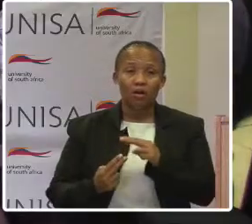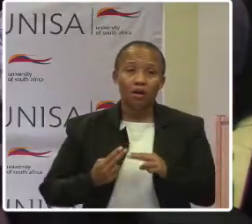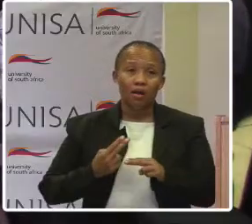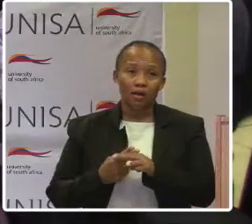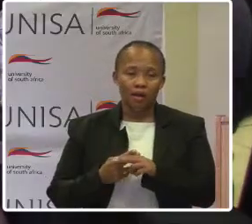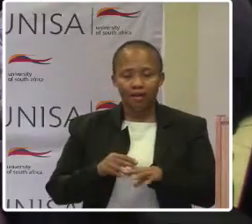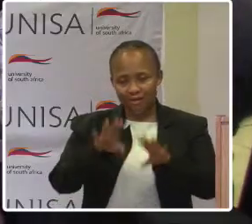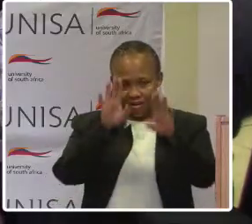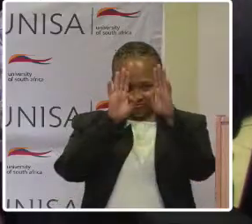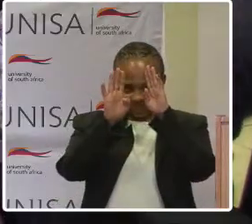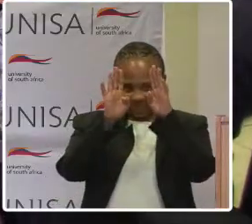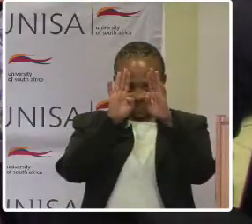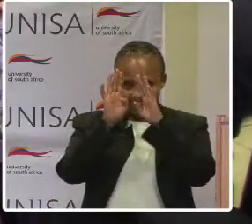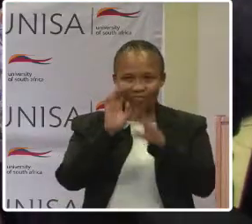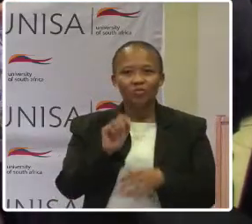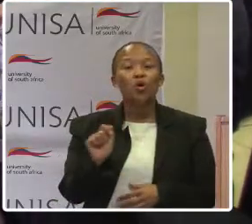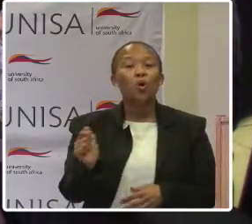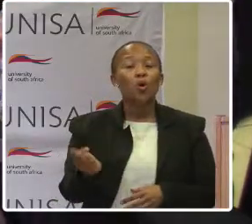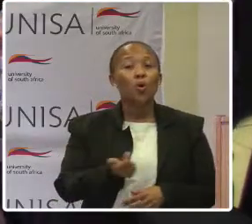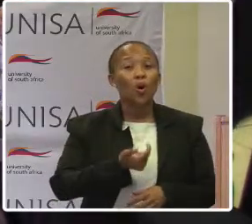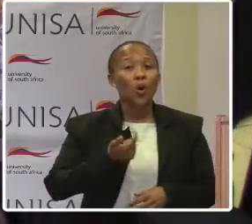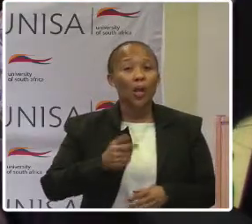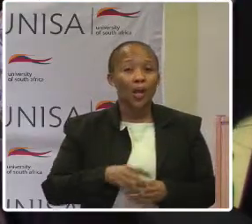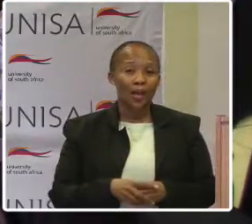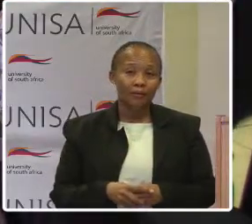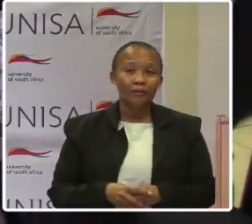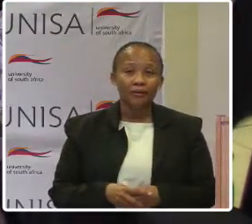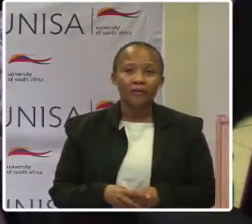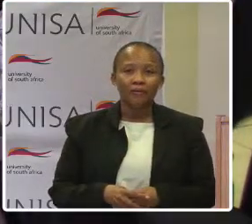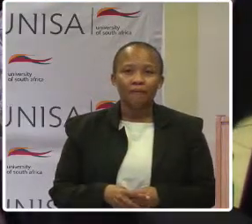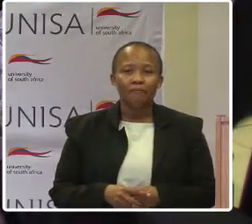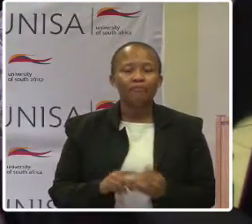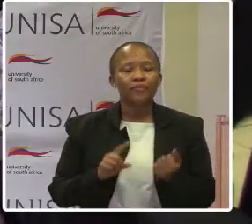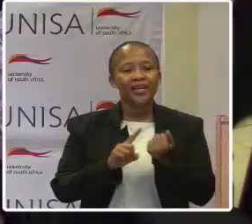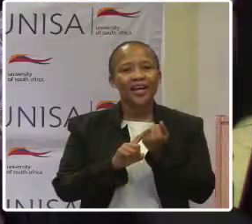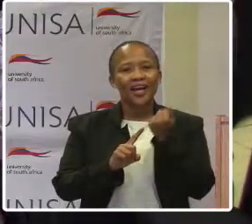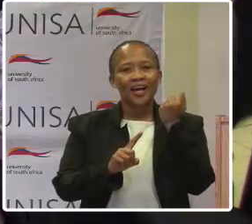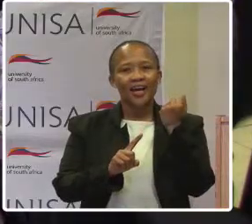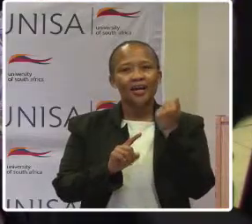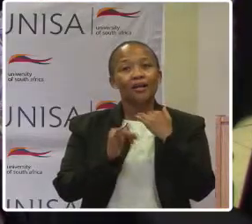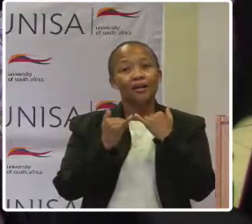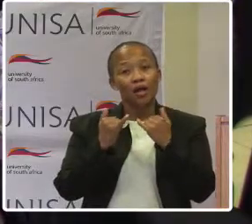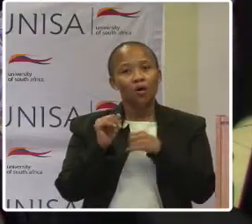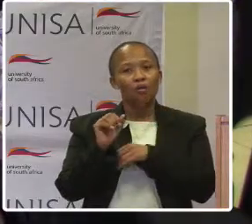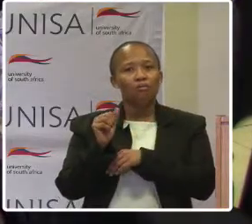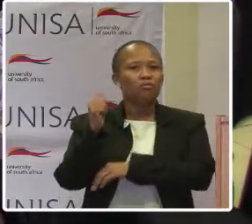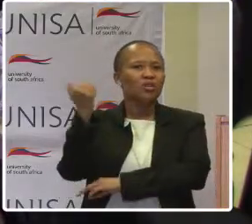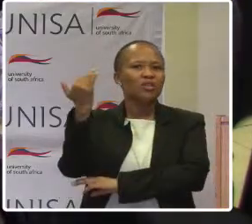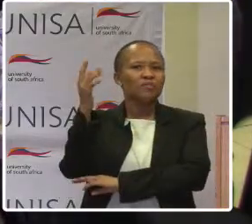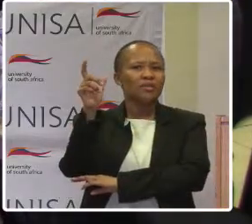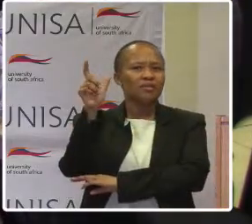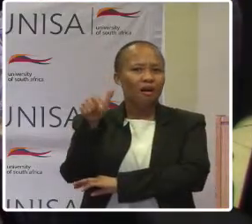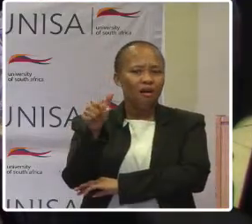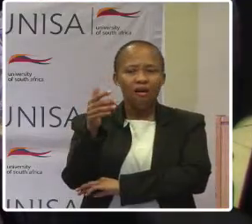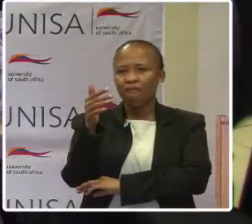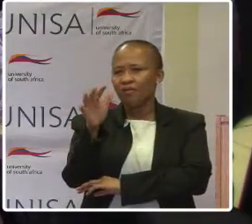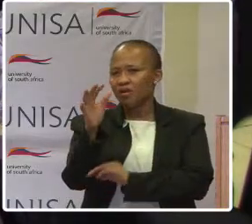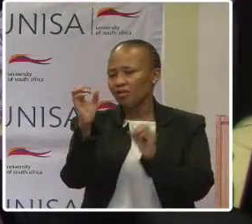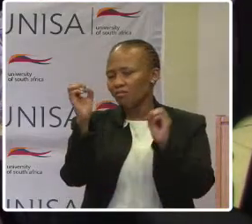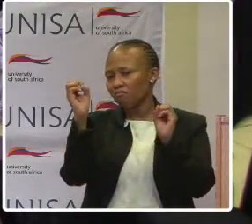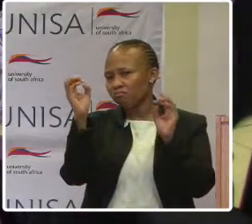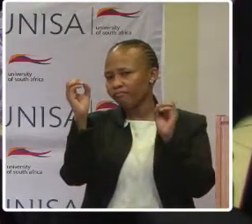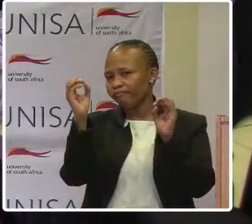everyone. No, I like what the latter speaker here was speaking about in terms of the